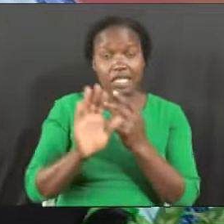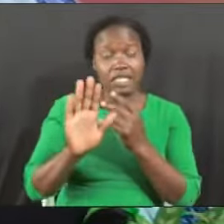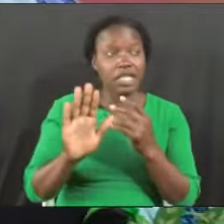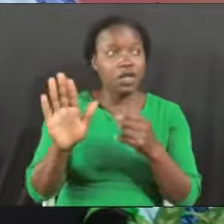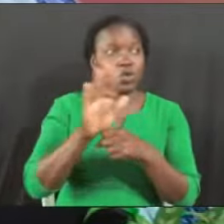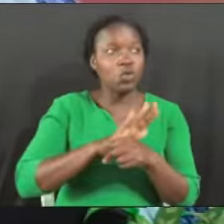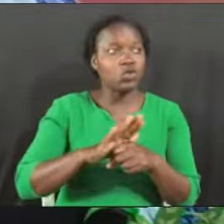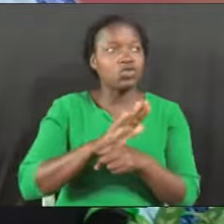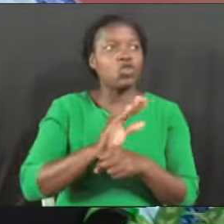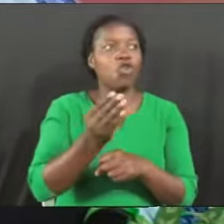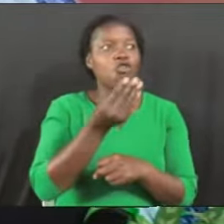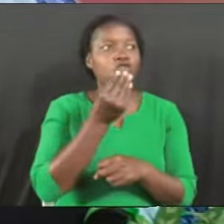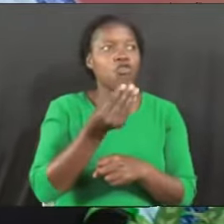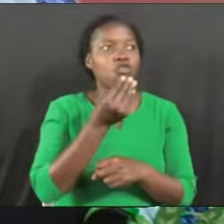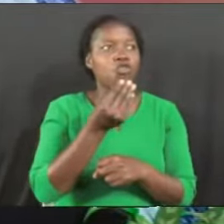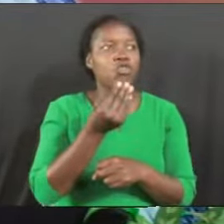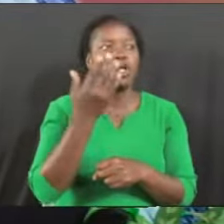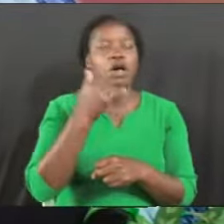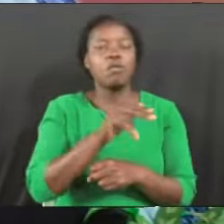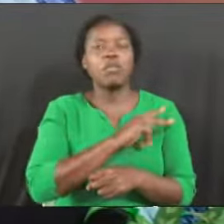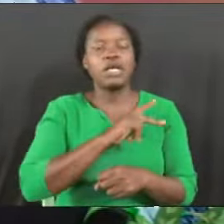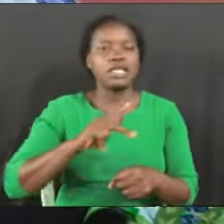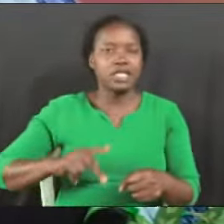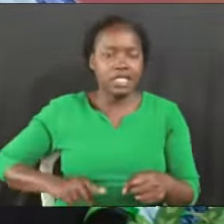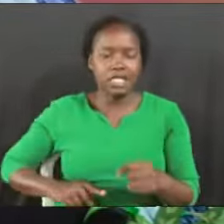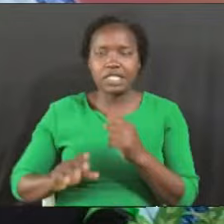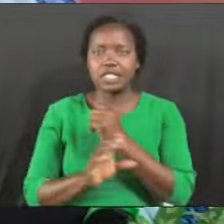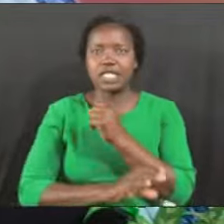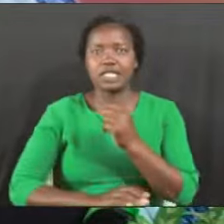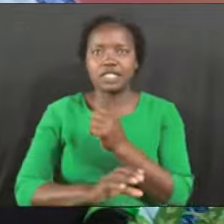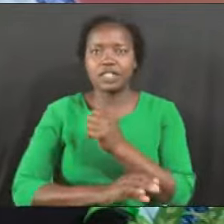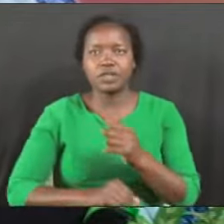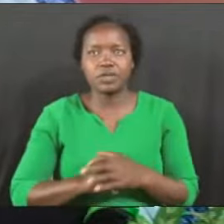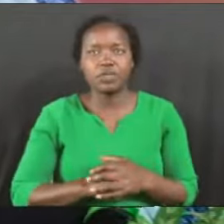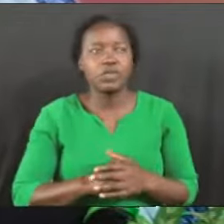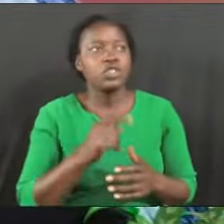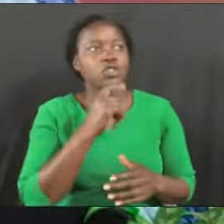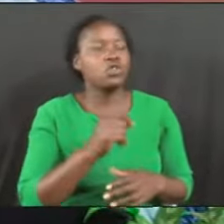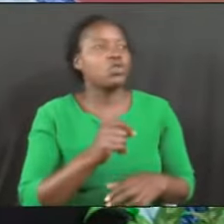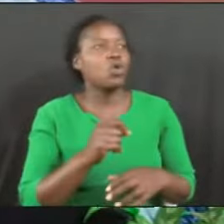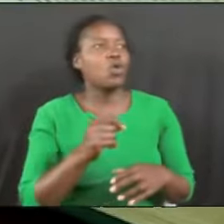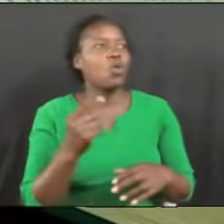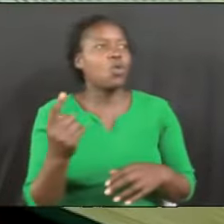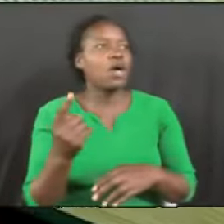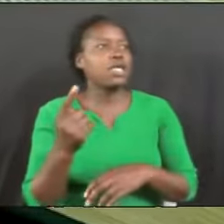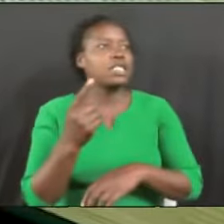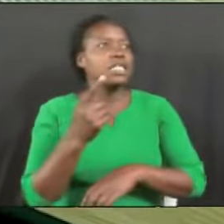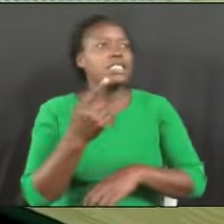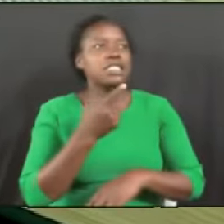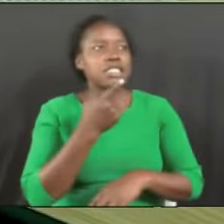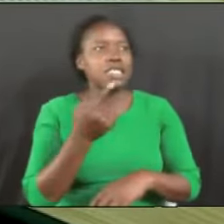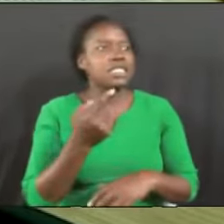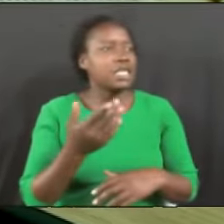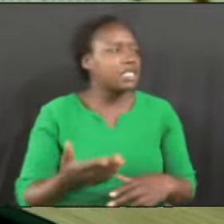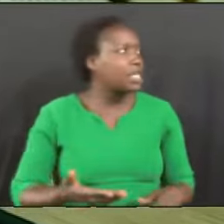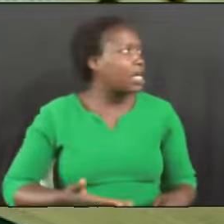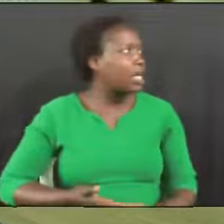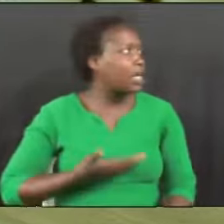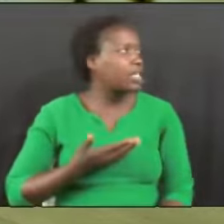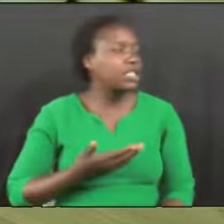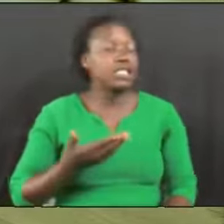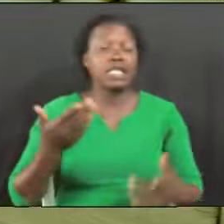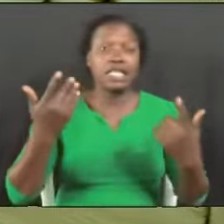with food by the king's country. So on a set day, Herod, in royal